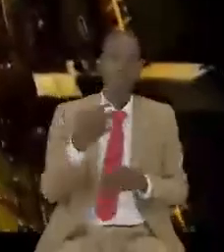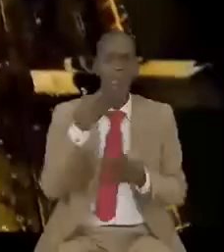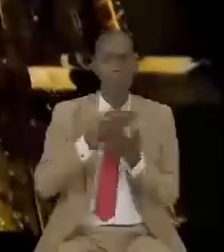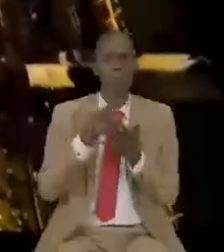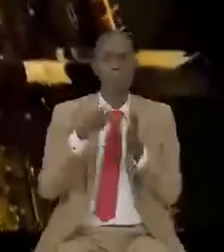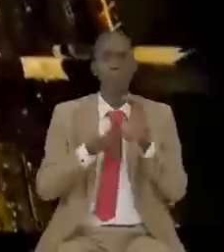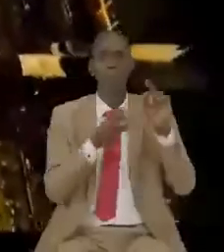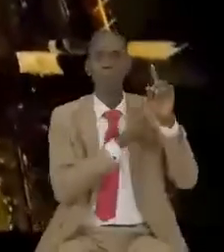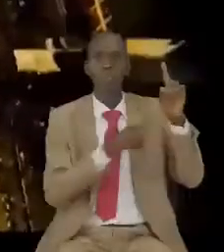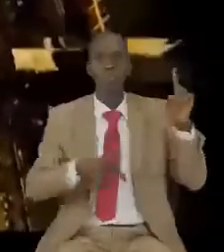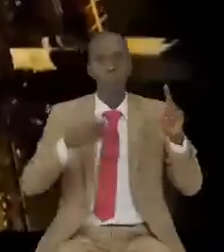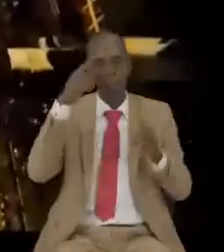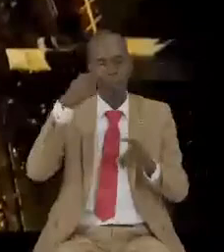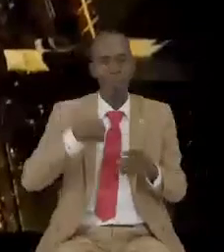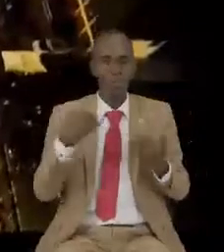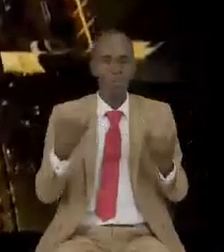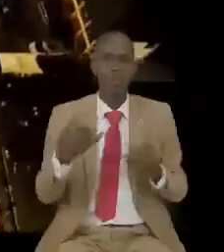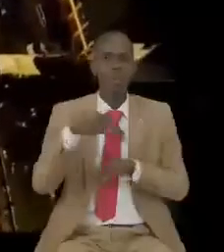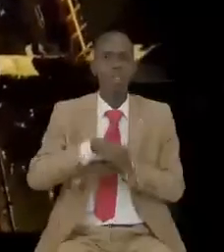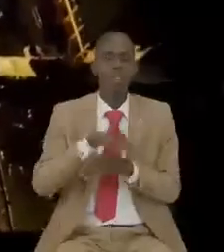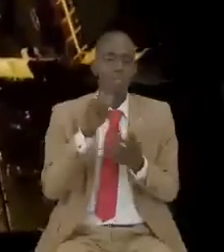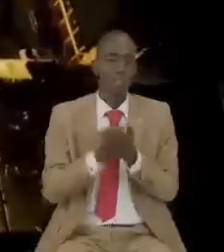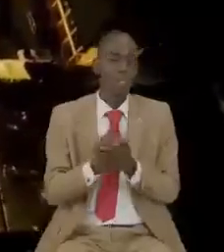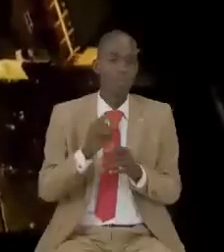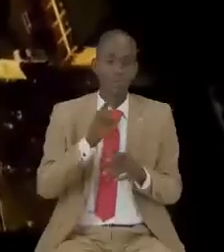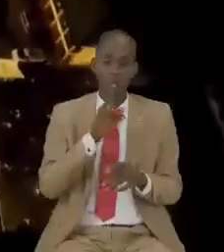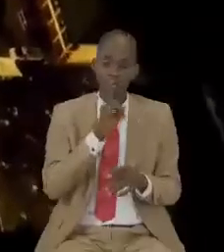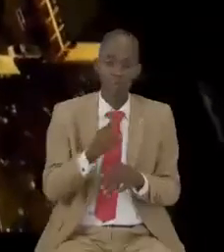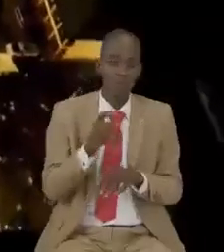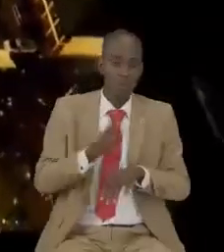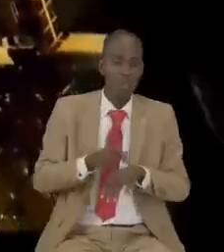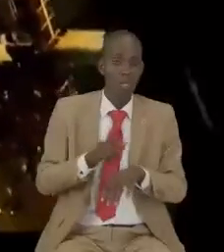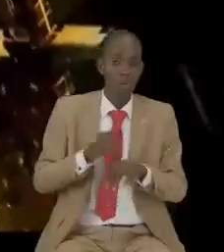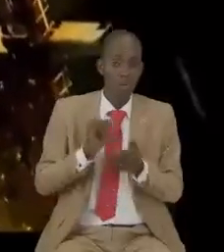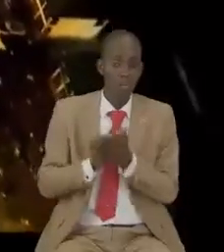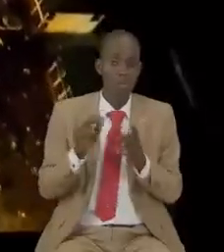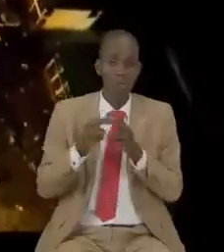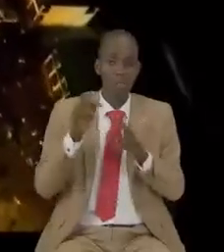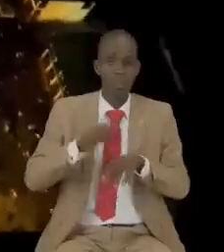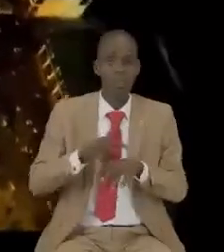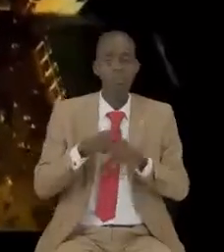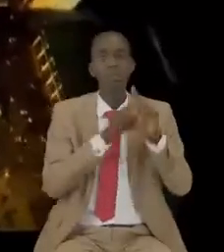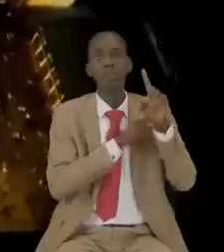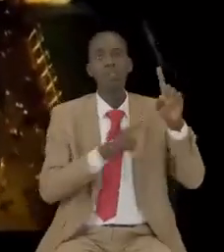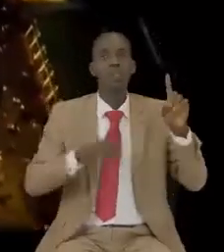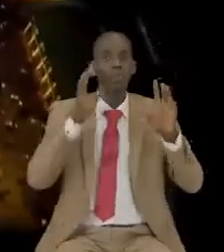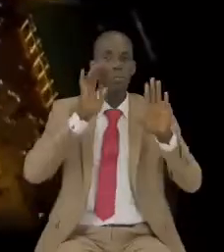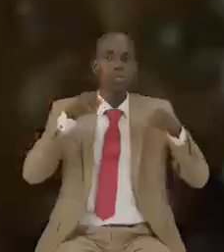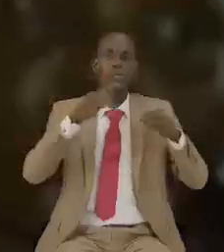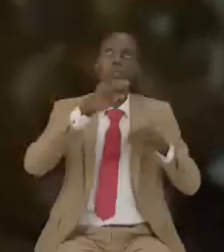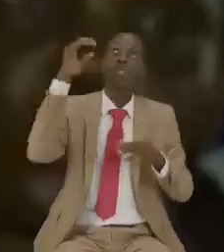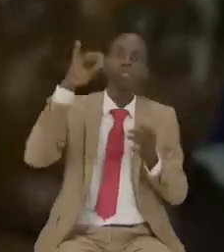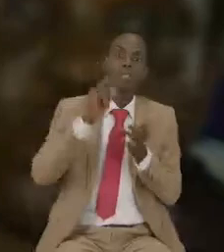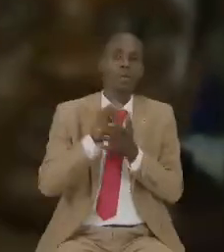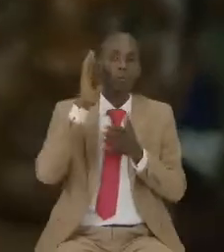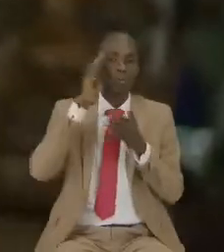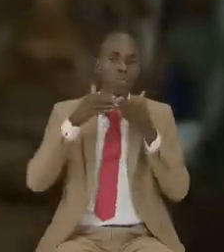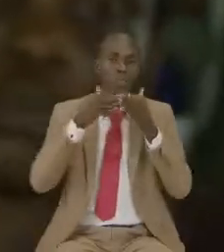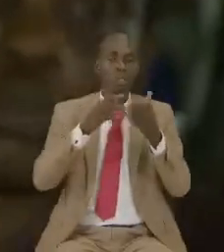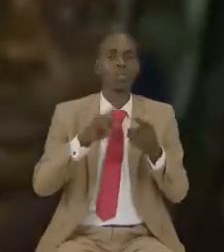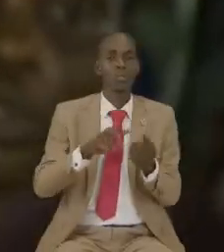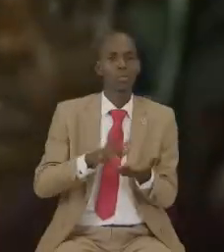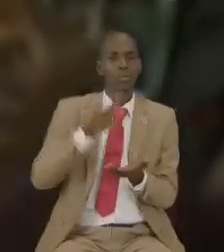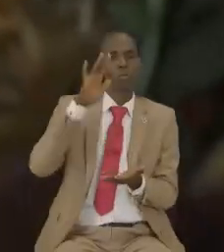That very moment, the Lord will give you grace that will lead to glory. Are you